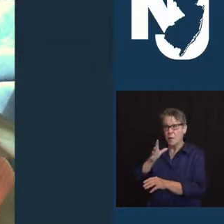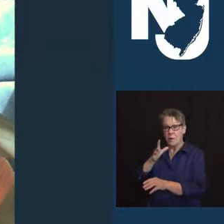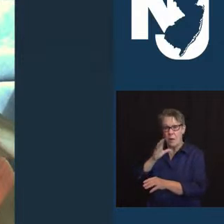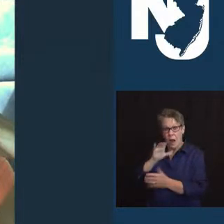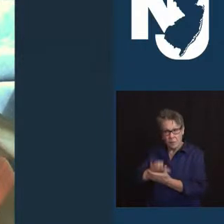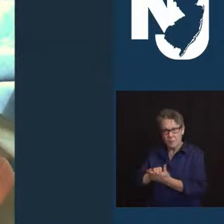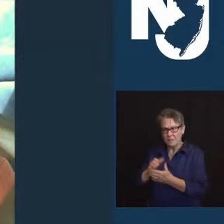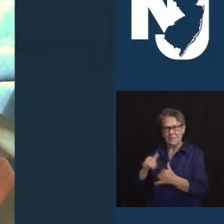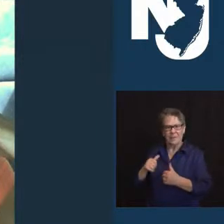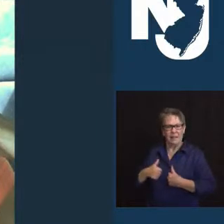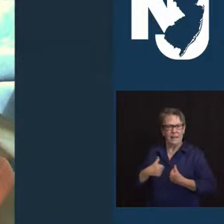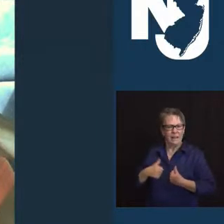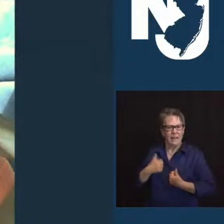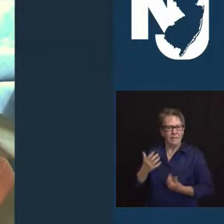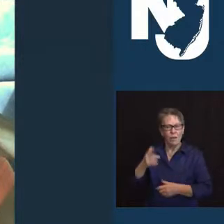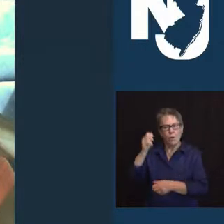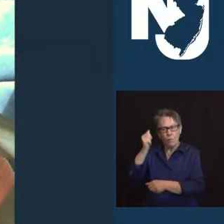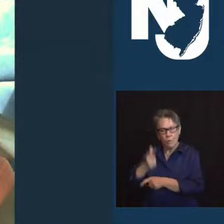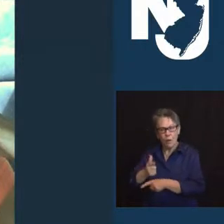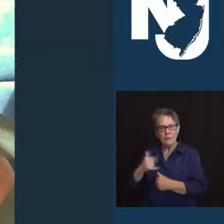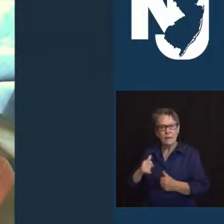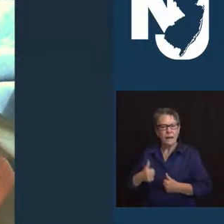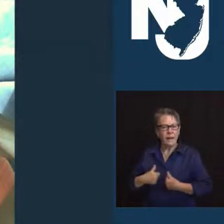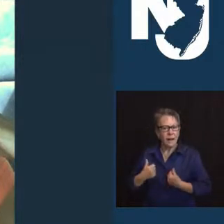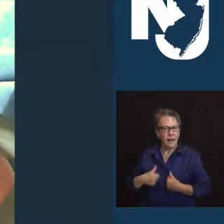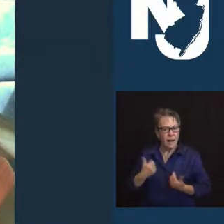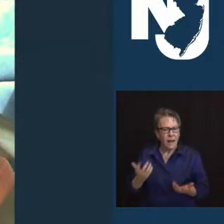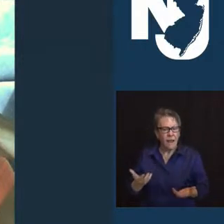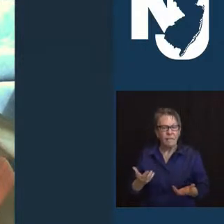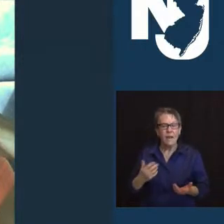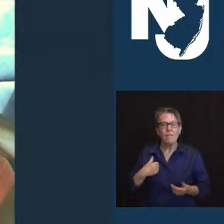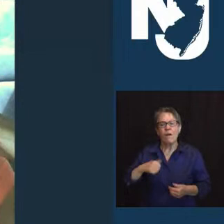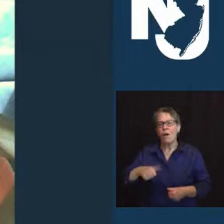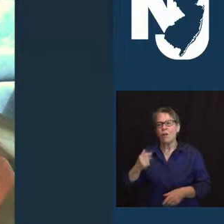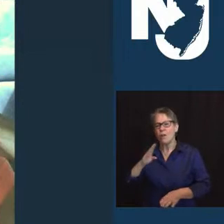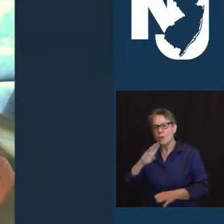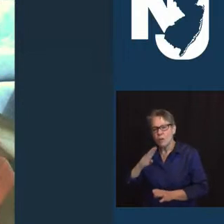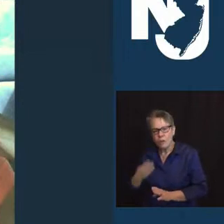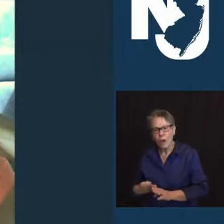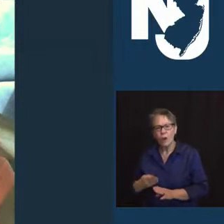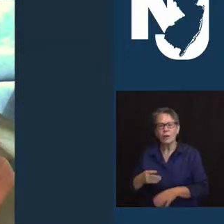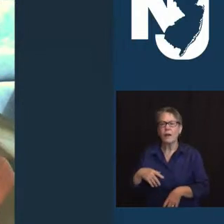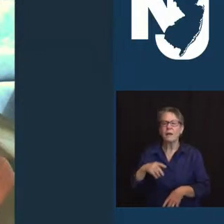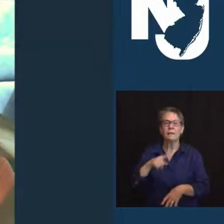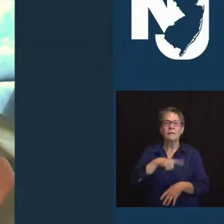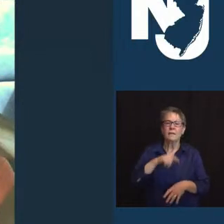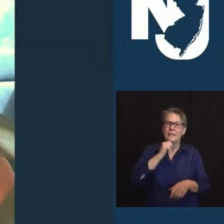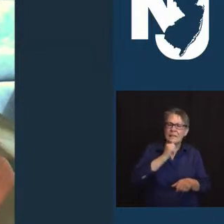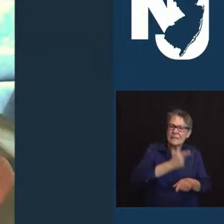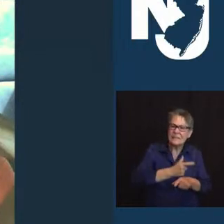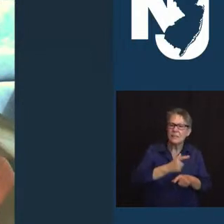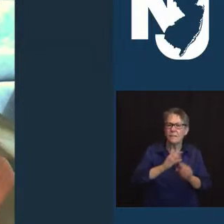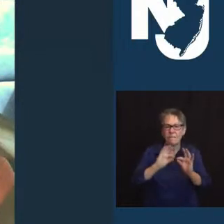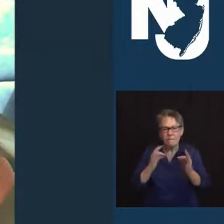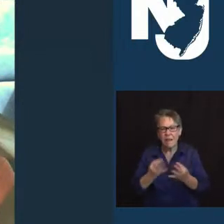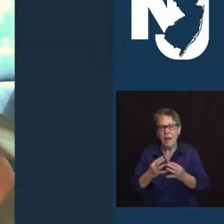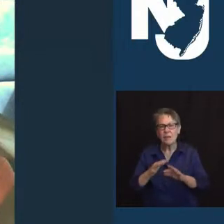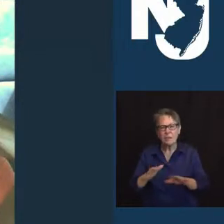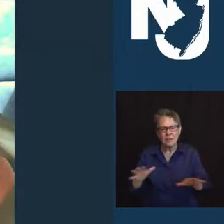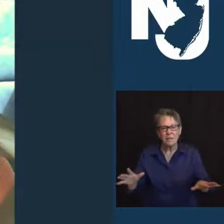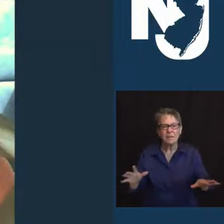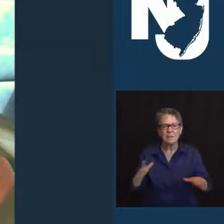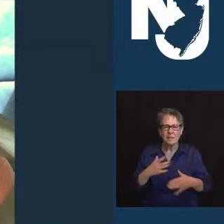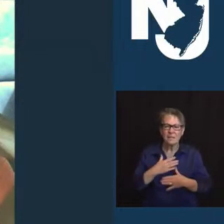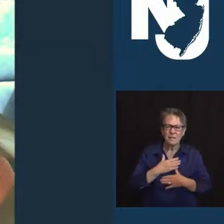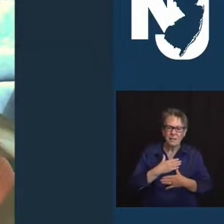are Avis's daughter and Ava's sister, Hephzibah. And I had the great honor of speaking with Hephzibah, I think on